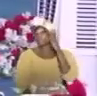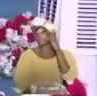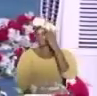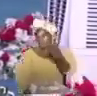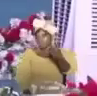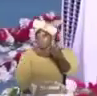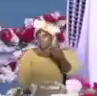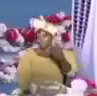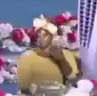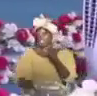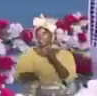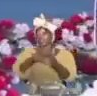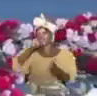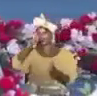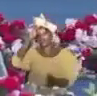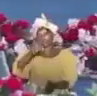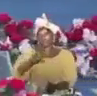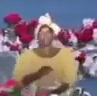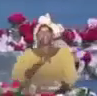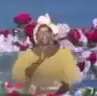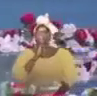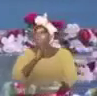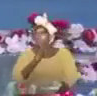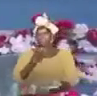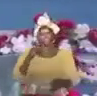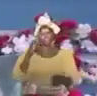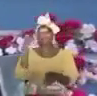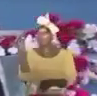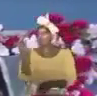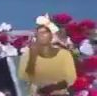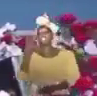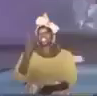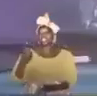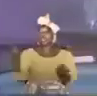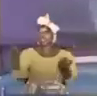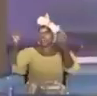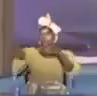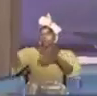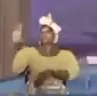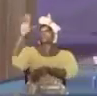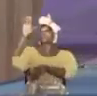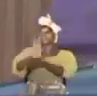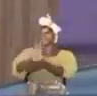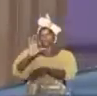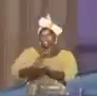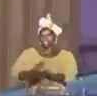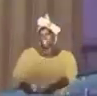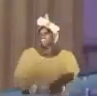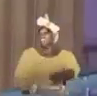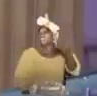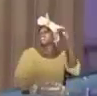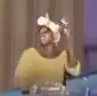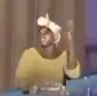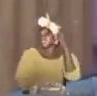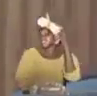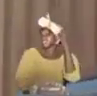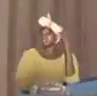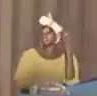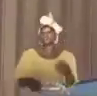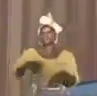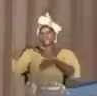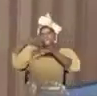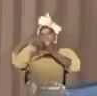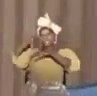spirituality starts not just with your coming to church, not just with your listening to a man of God, not just with your listening to a